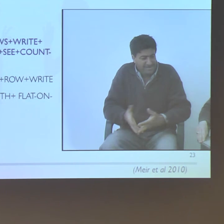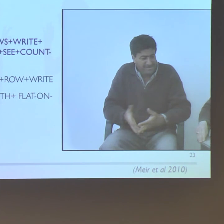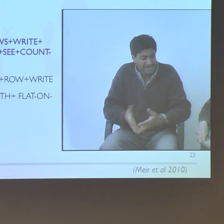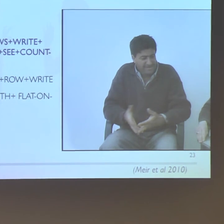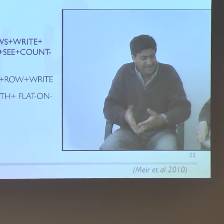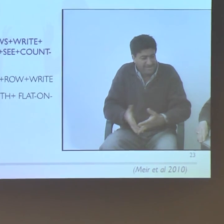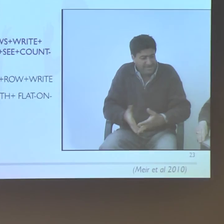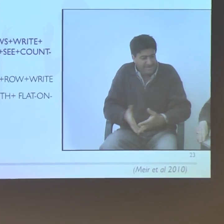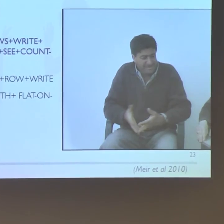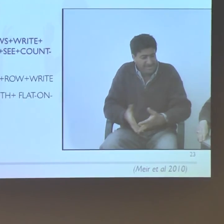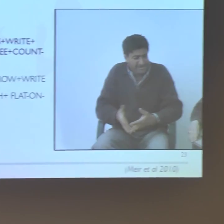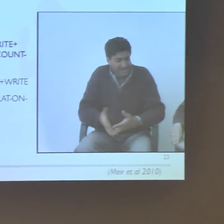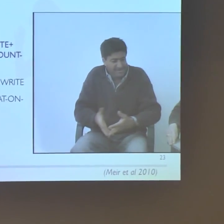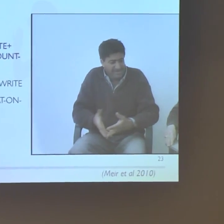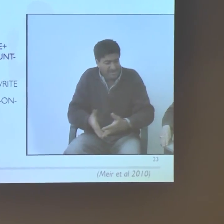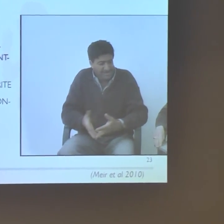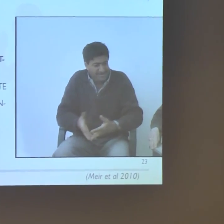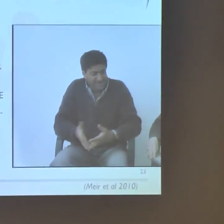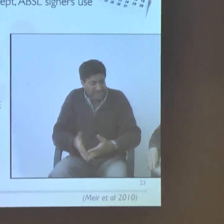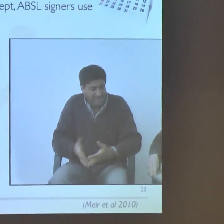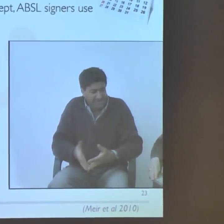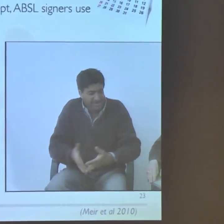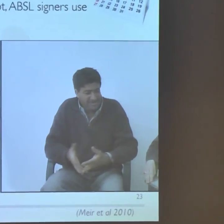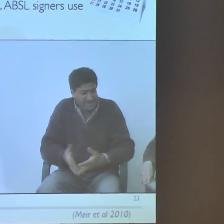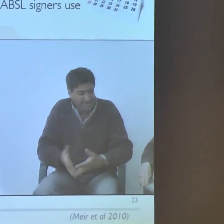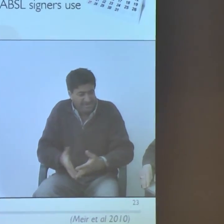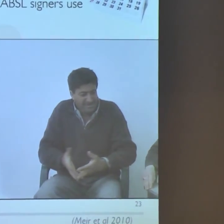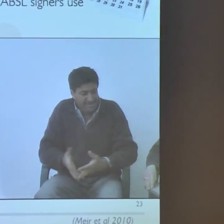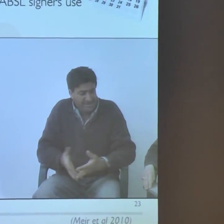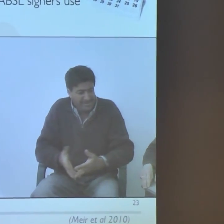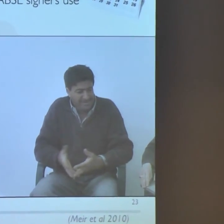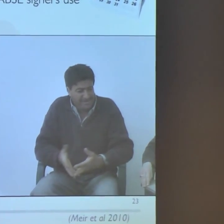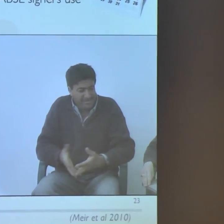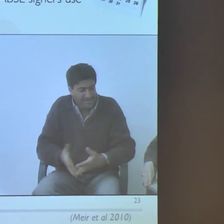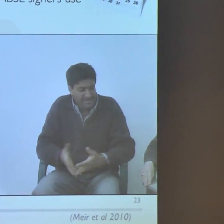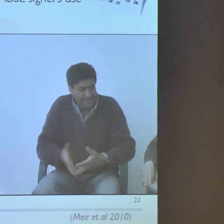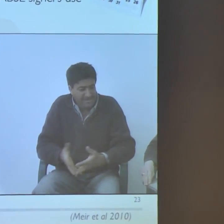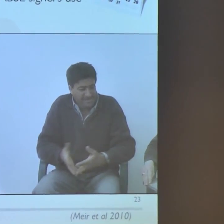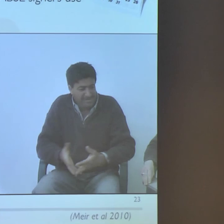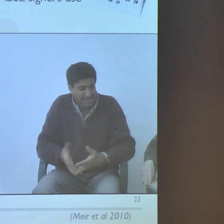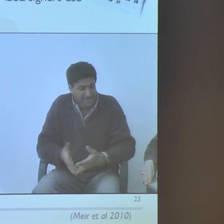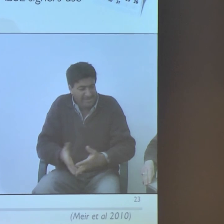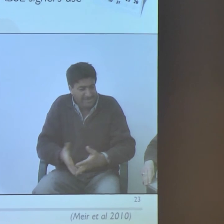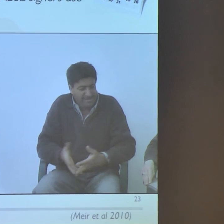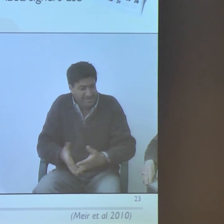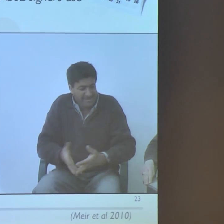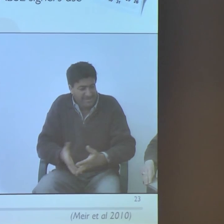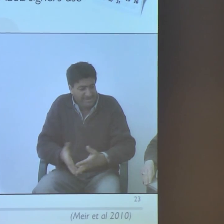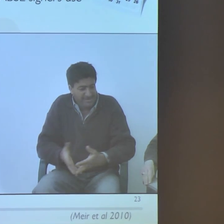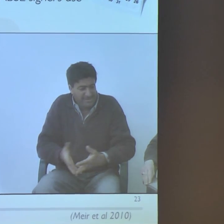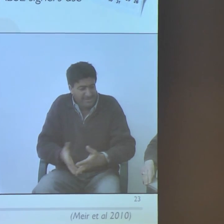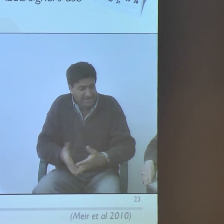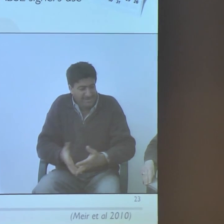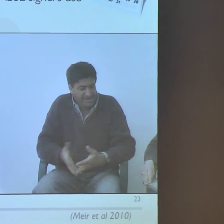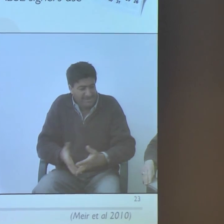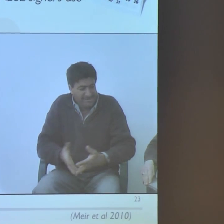bullets here are all just individual examples from people from the second age group, the second generation. And you can see that